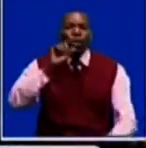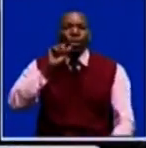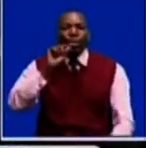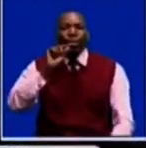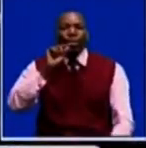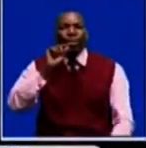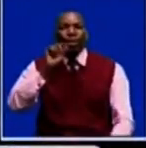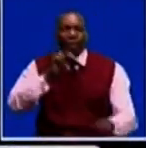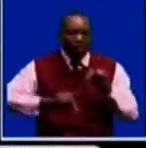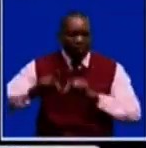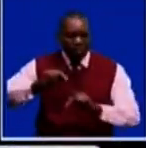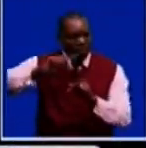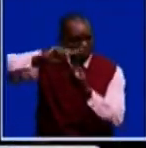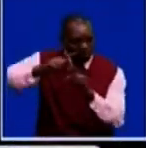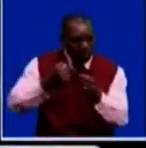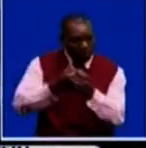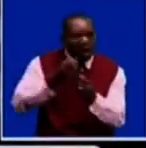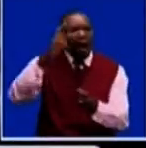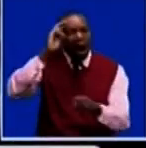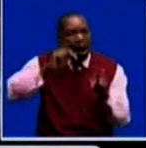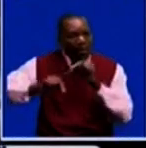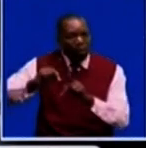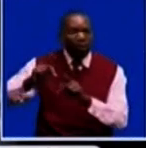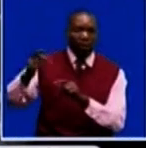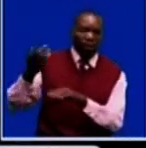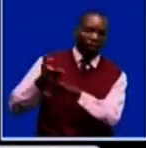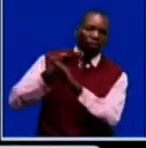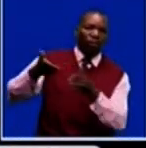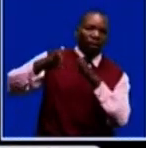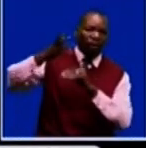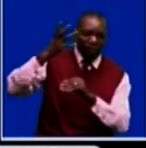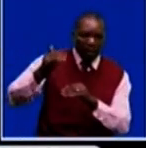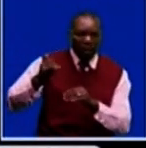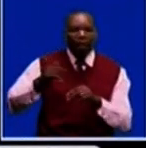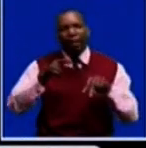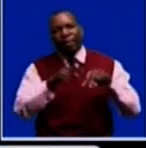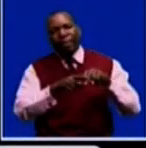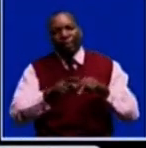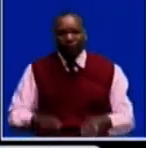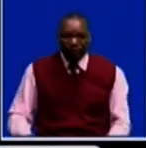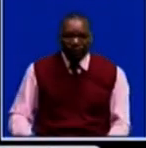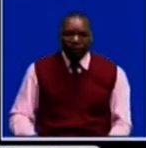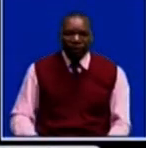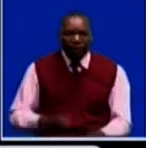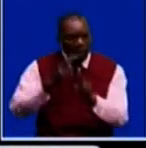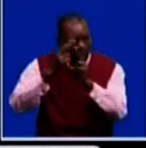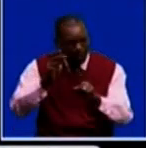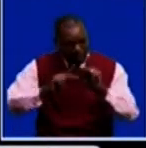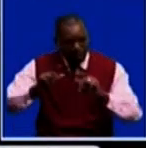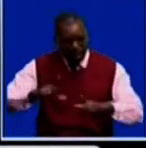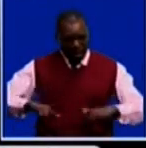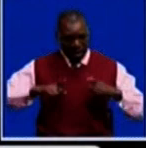HIV and to remember those who have died as a result of the disease. The service also honors those who are alive and brave, like